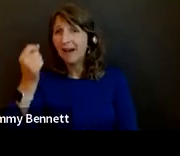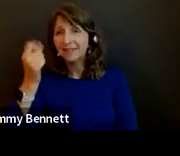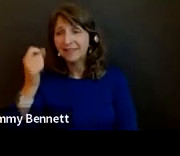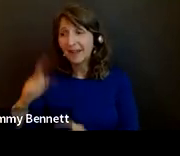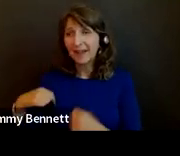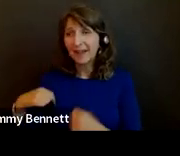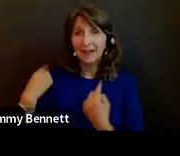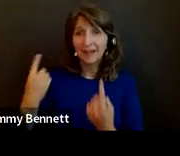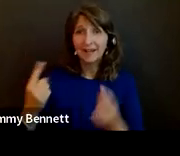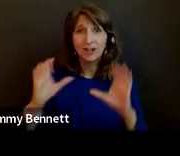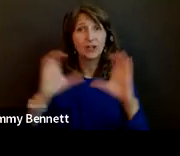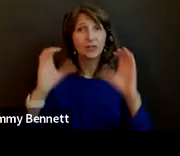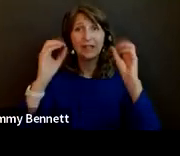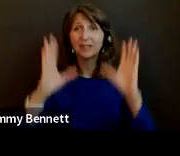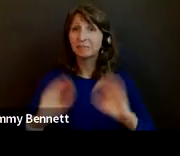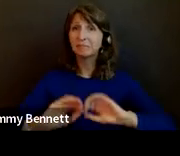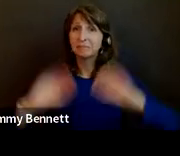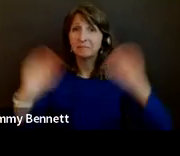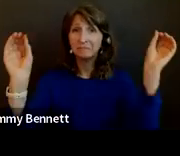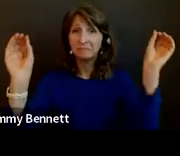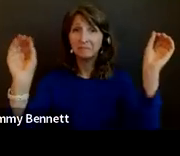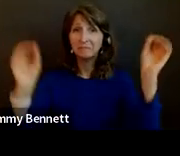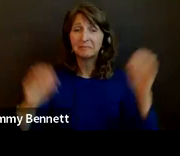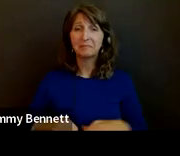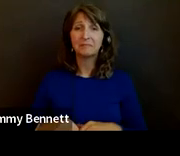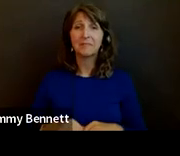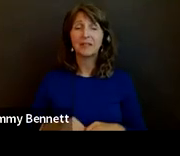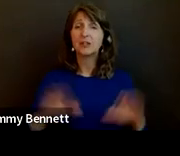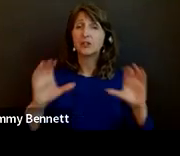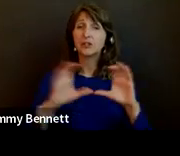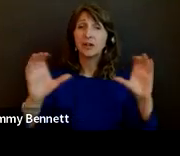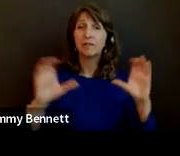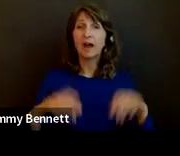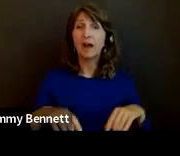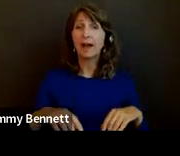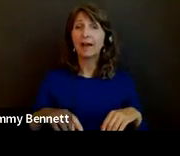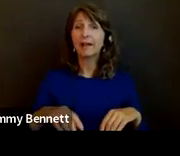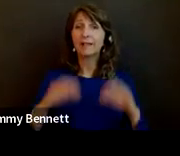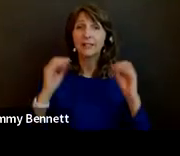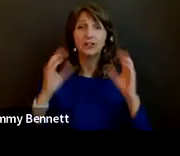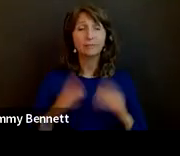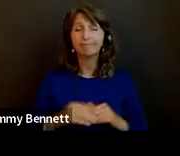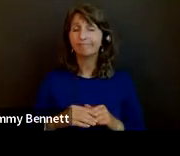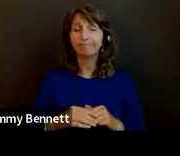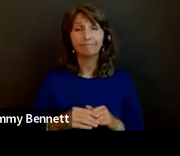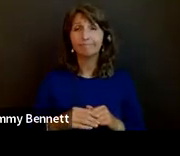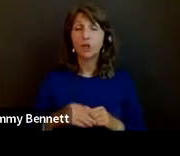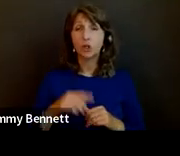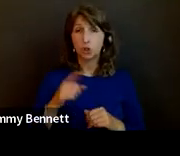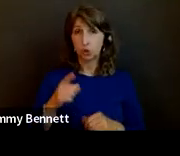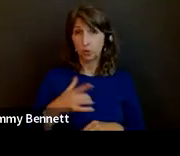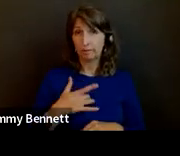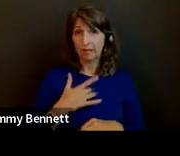or certified highly graded instruction because he's had a long-term sub? Would you feel comfortable as an